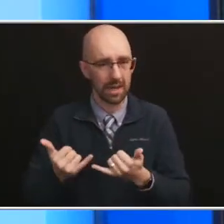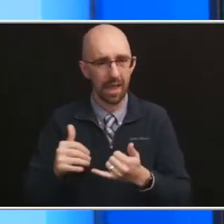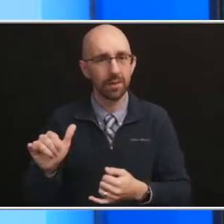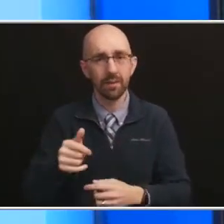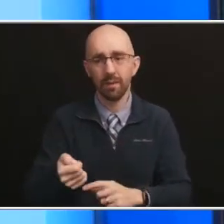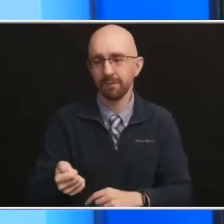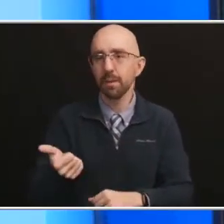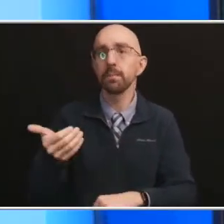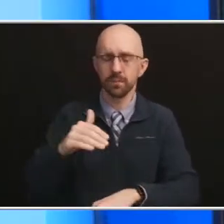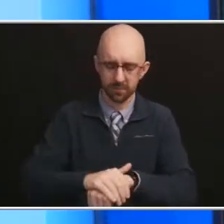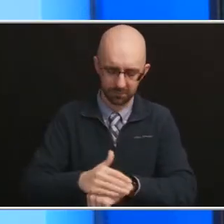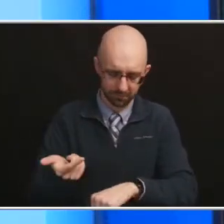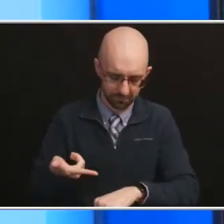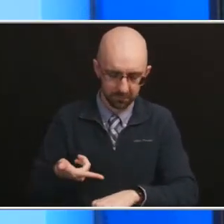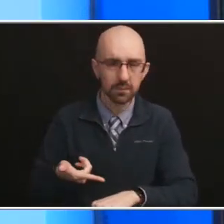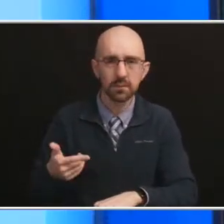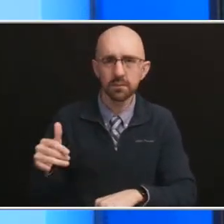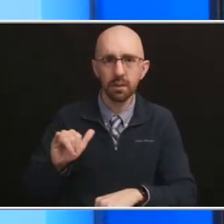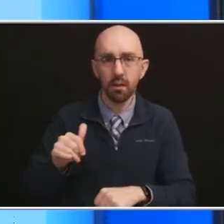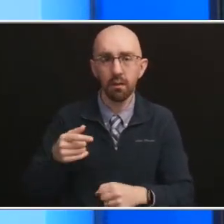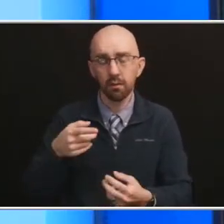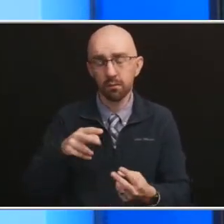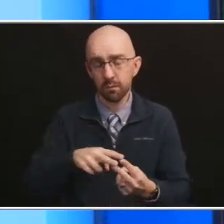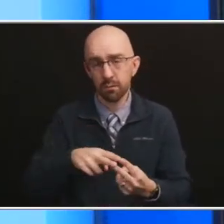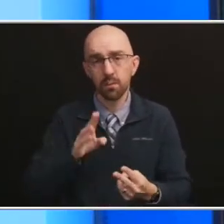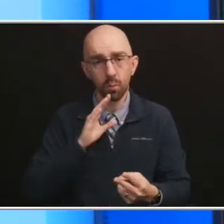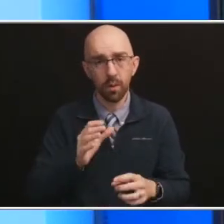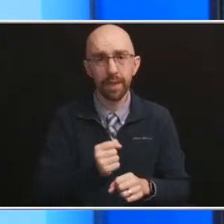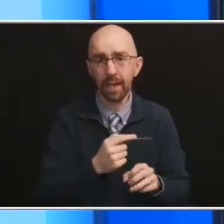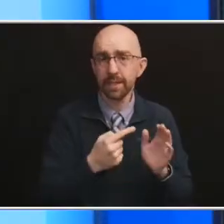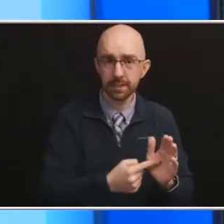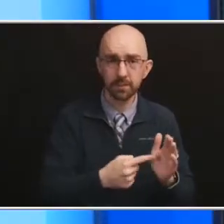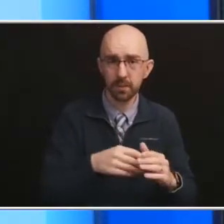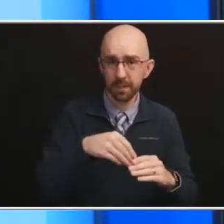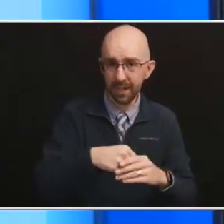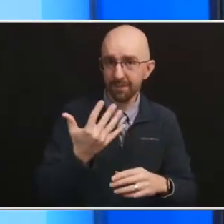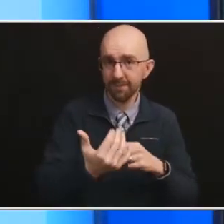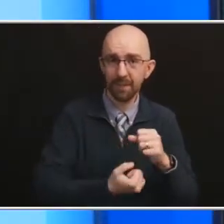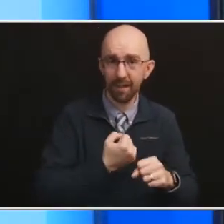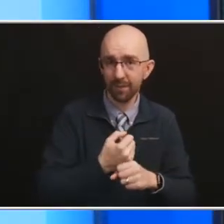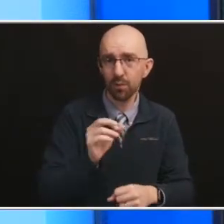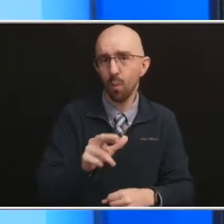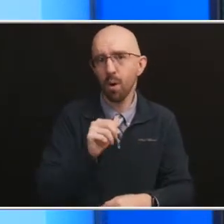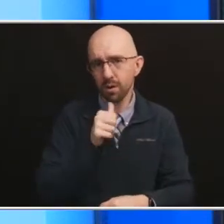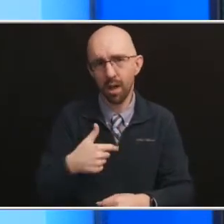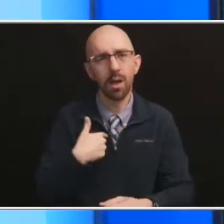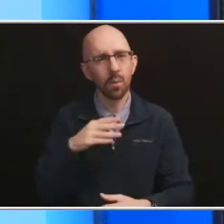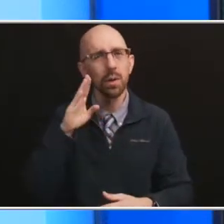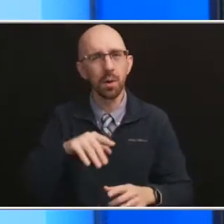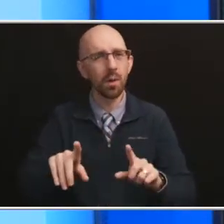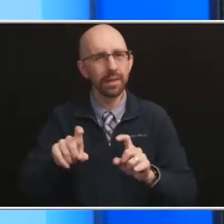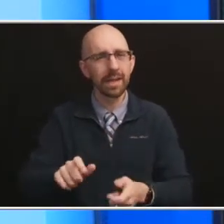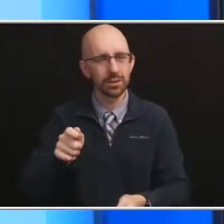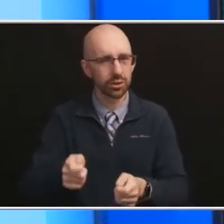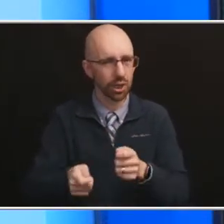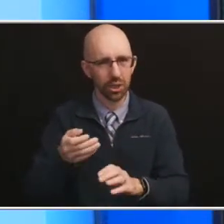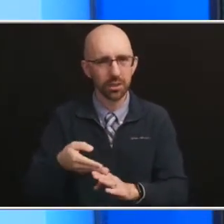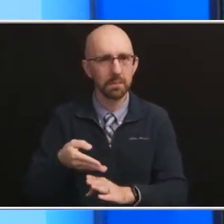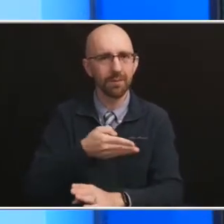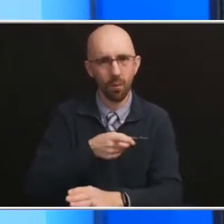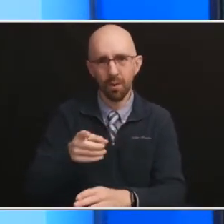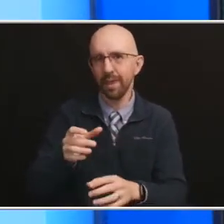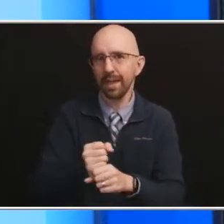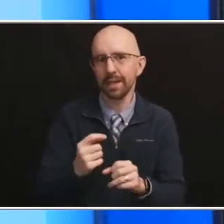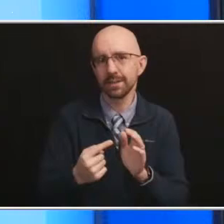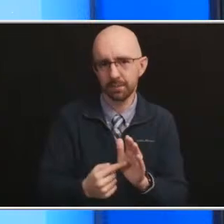So, of whether someone's going to get symptoms over the next 5 years. We know this test changes before someone gets symptoms. So So it is going to